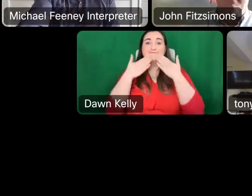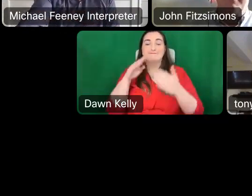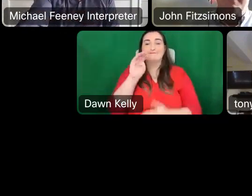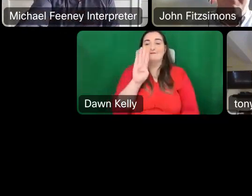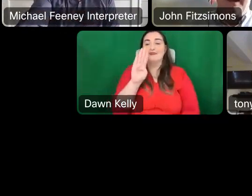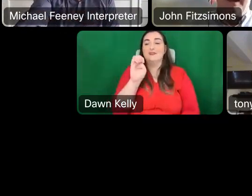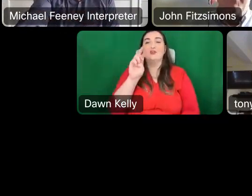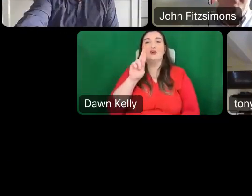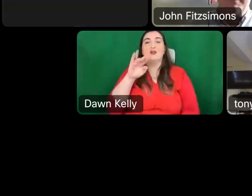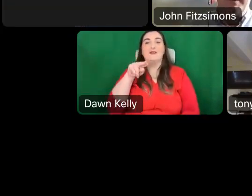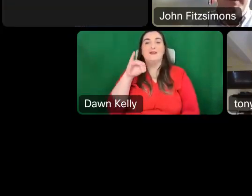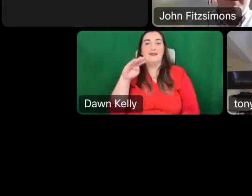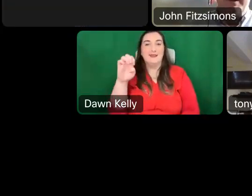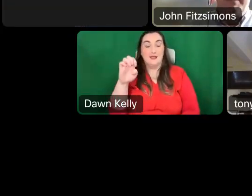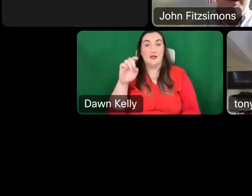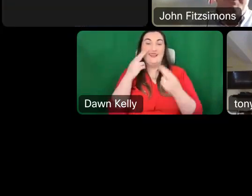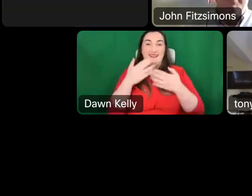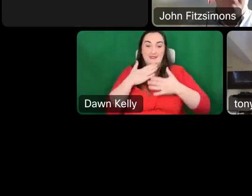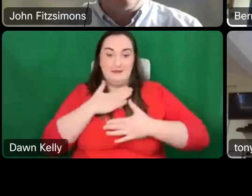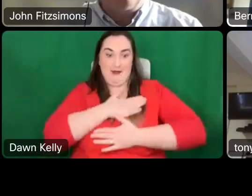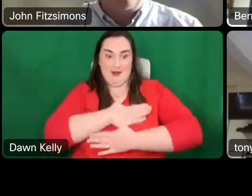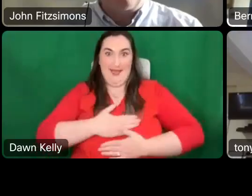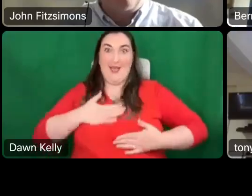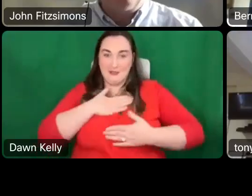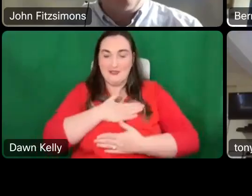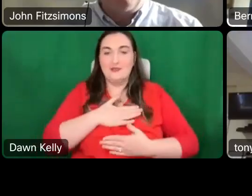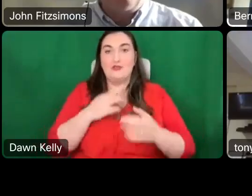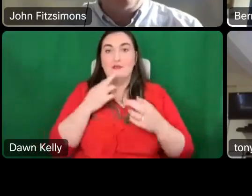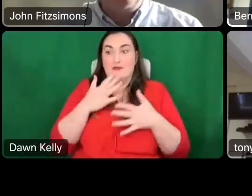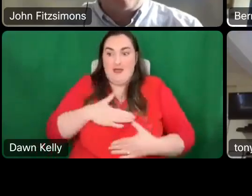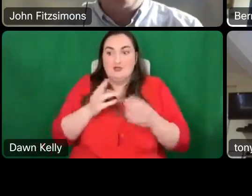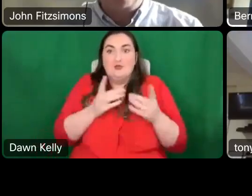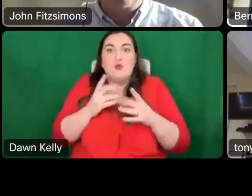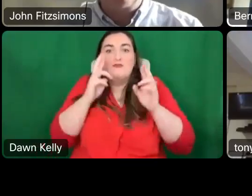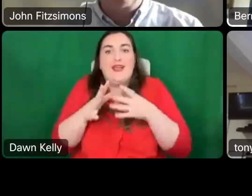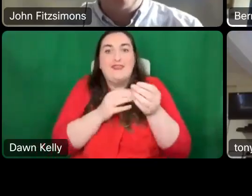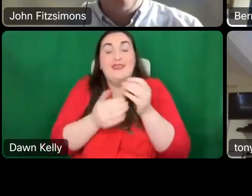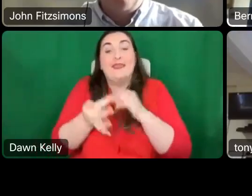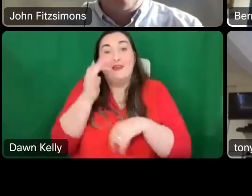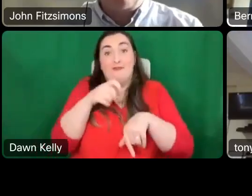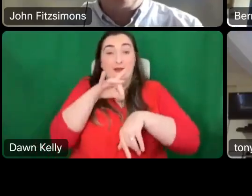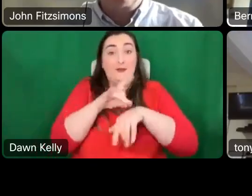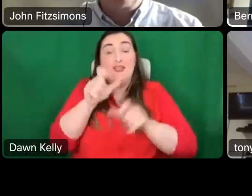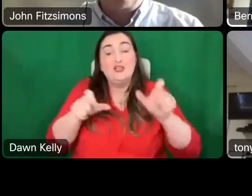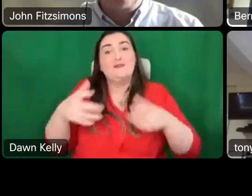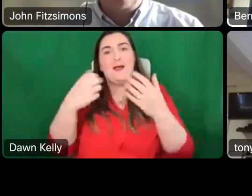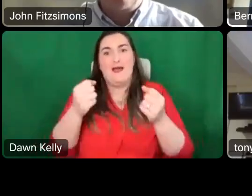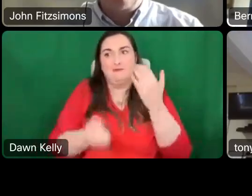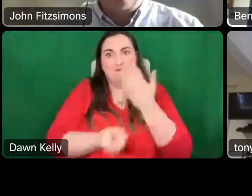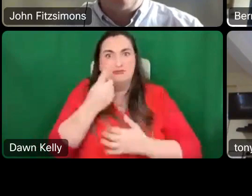the compassion that's needed here, compassion to do the right thing for when, you know, patients have experienced an adverse